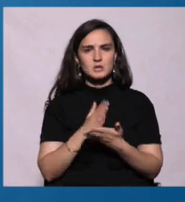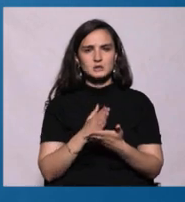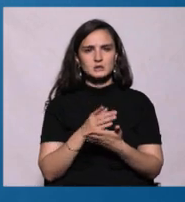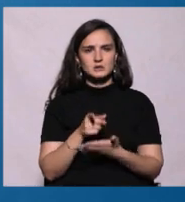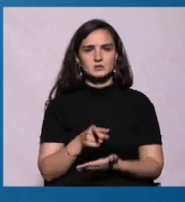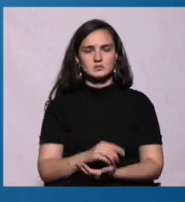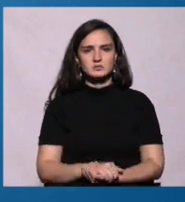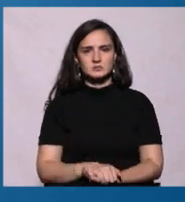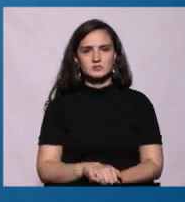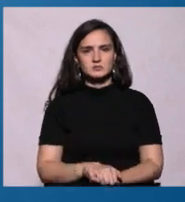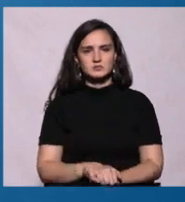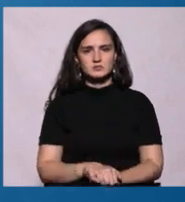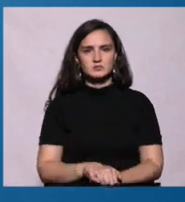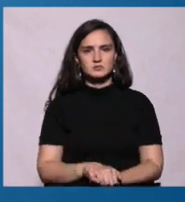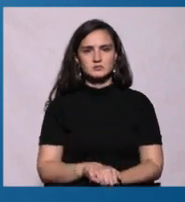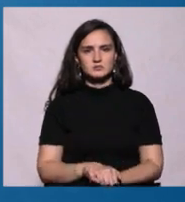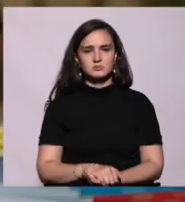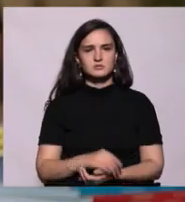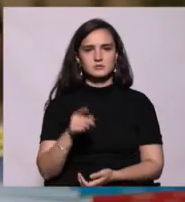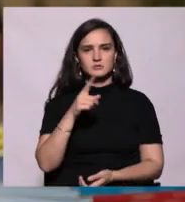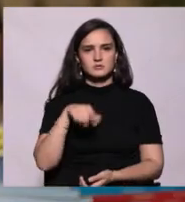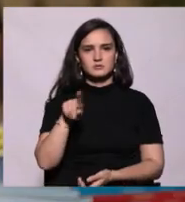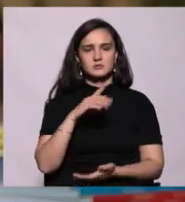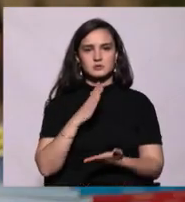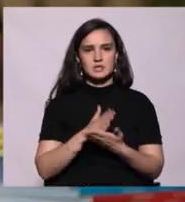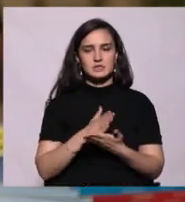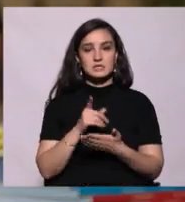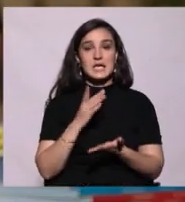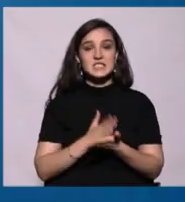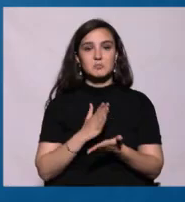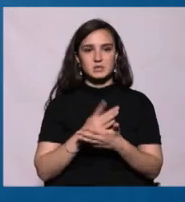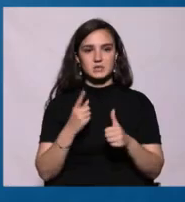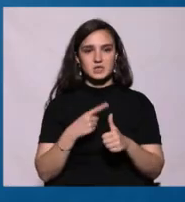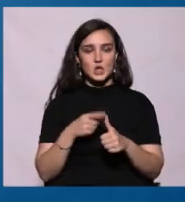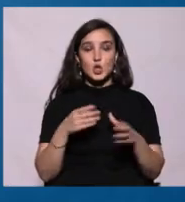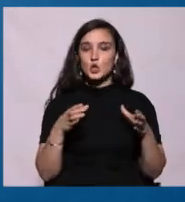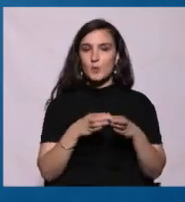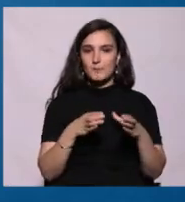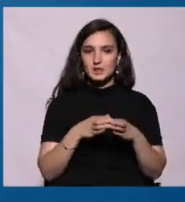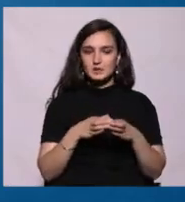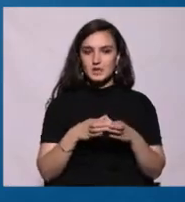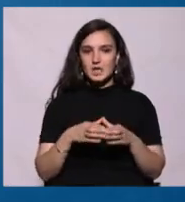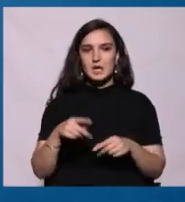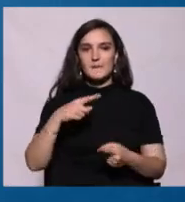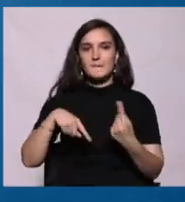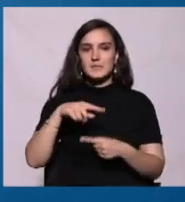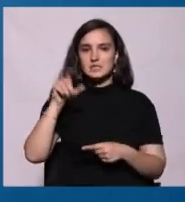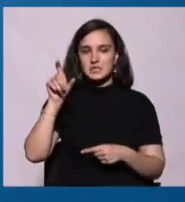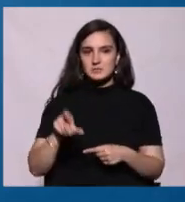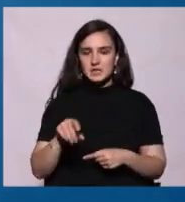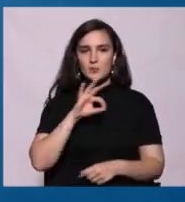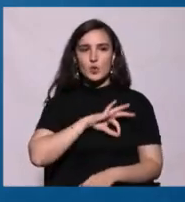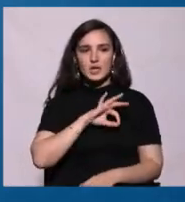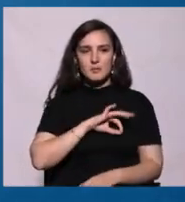so? Because, Miss Sophie, those are nouns. Company, investors, profit,